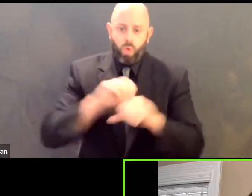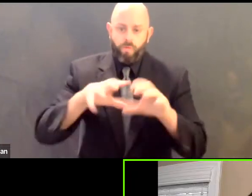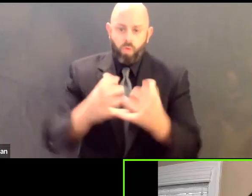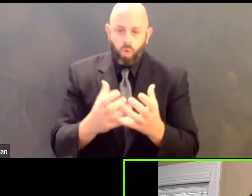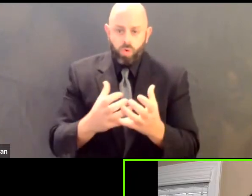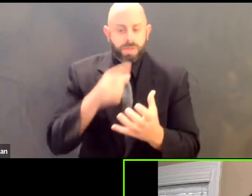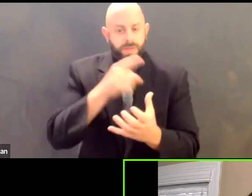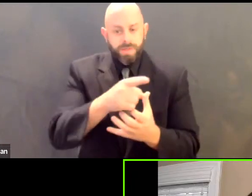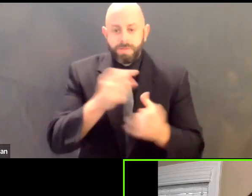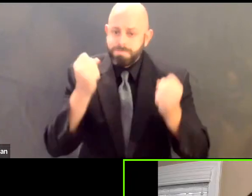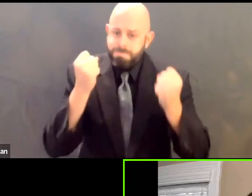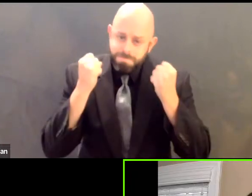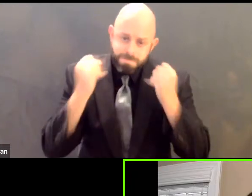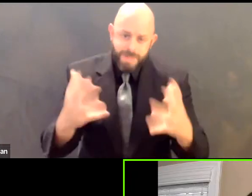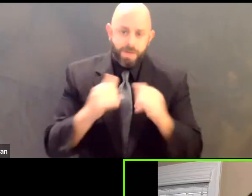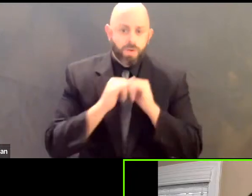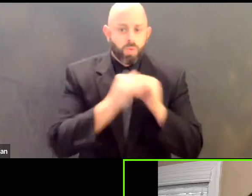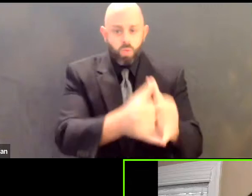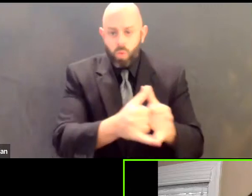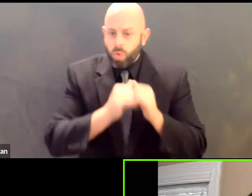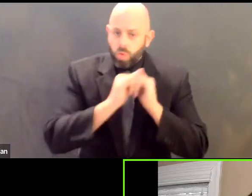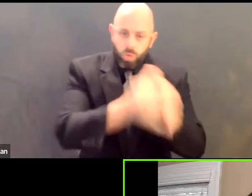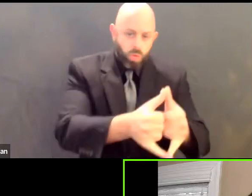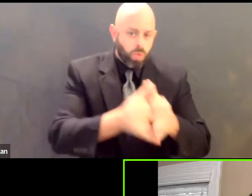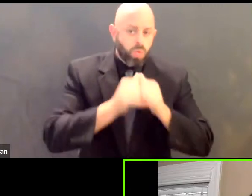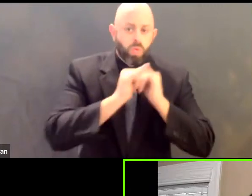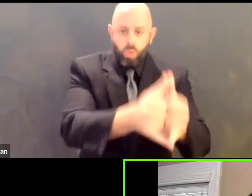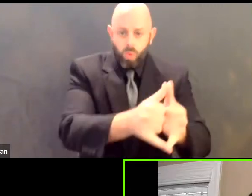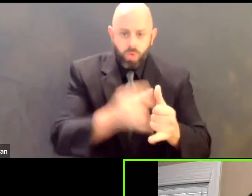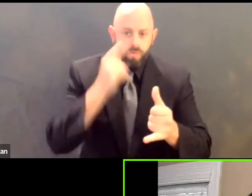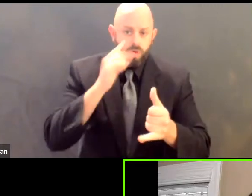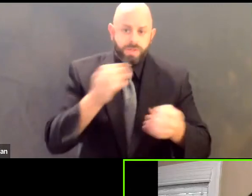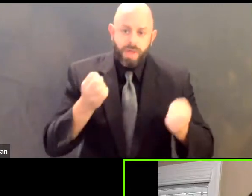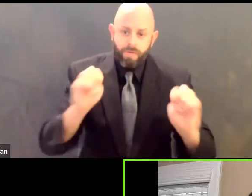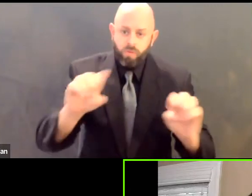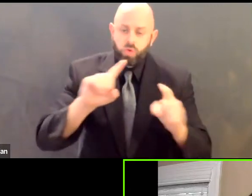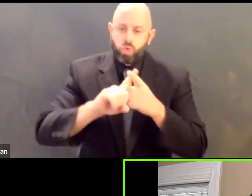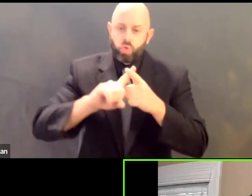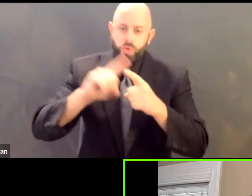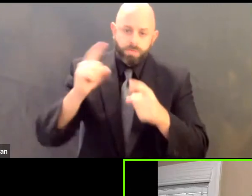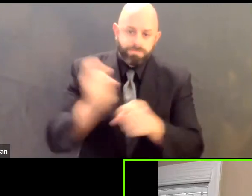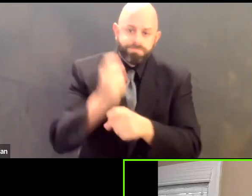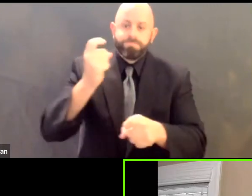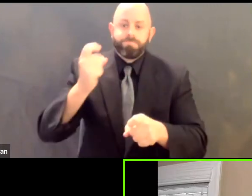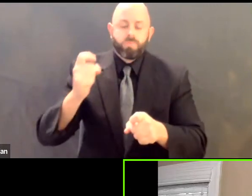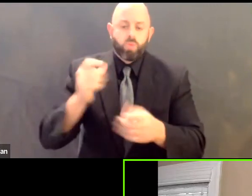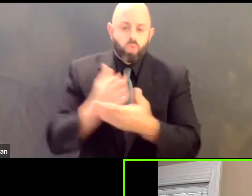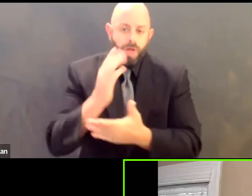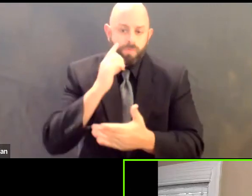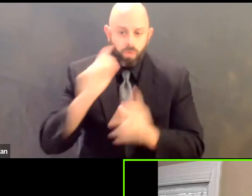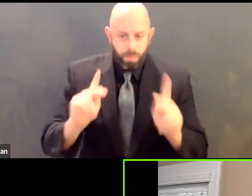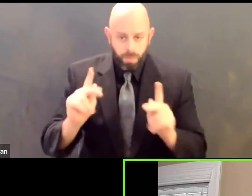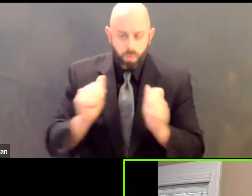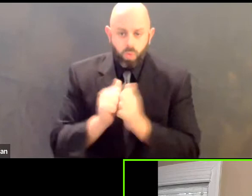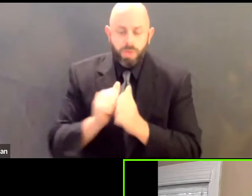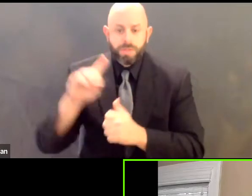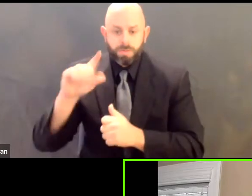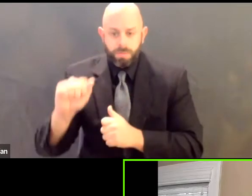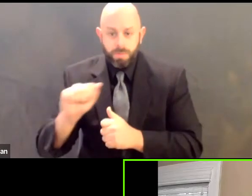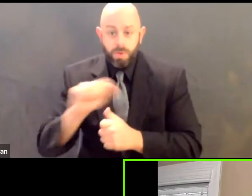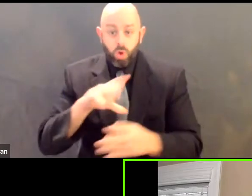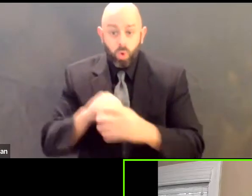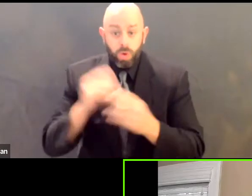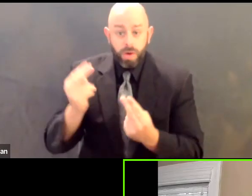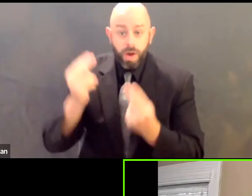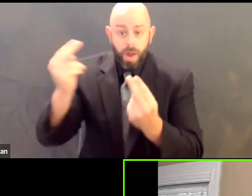countless awards for his lifelong efforts to champion the rights of people with disabilities, which includes being nominated twice